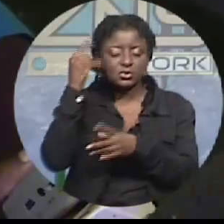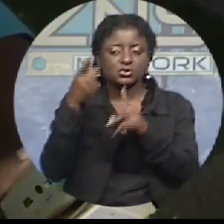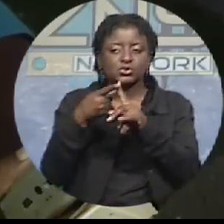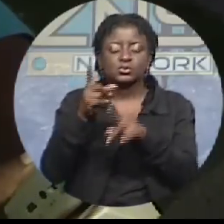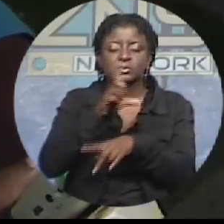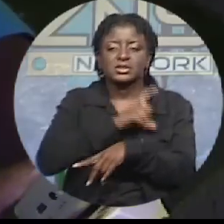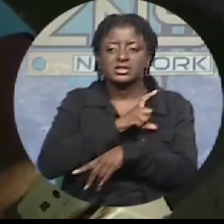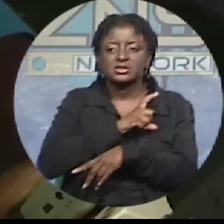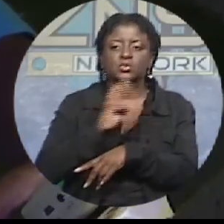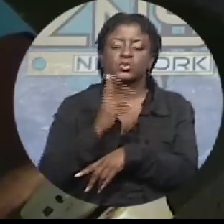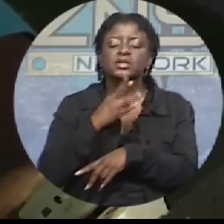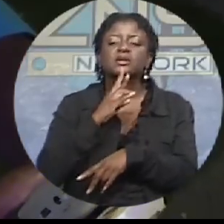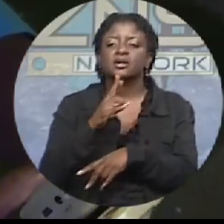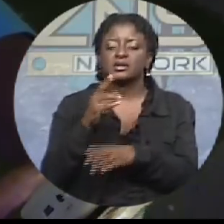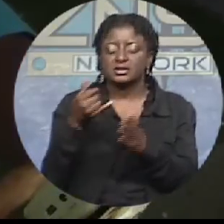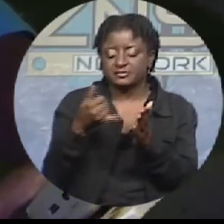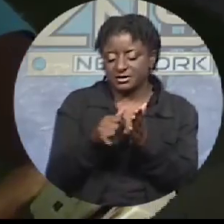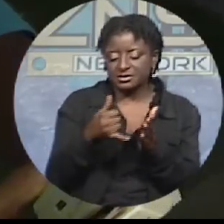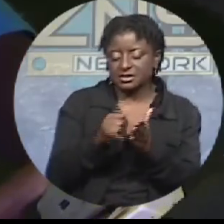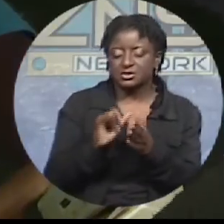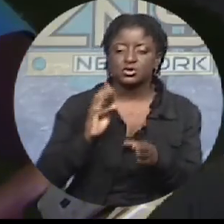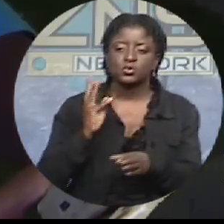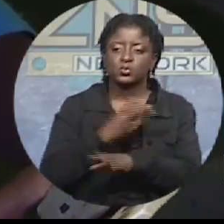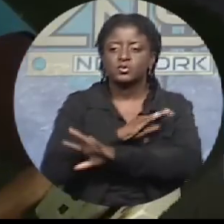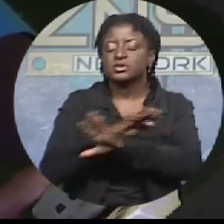we are actively investigating, and